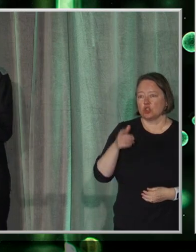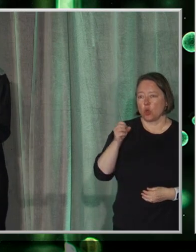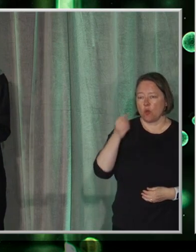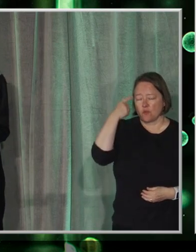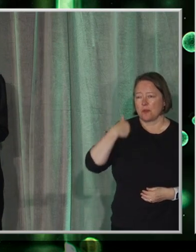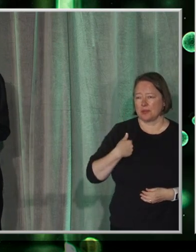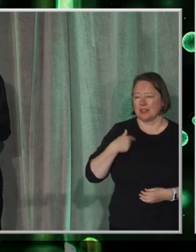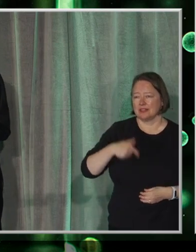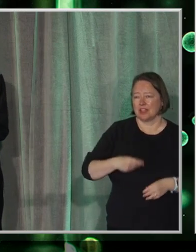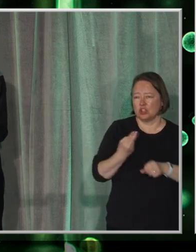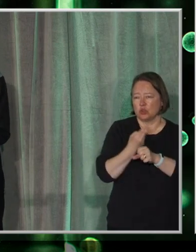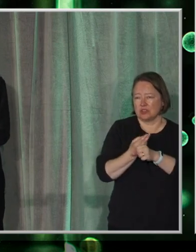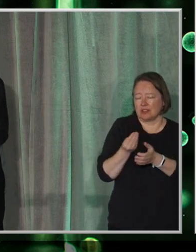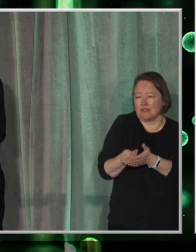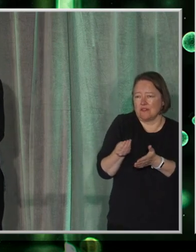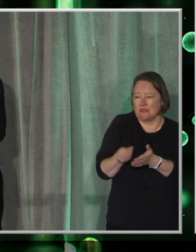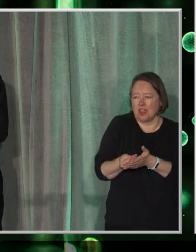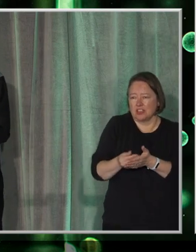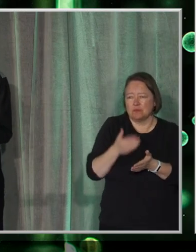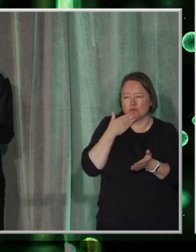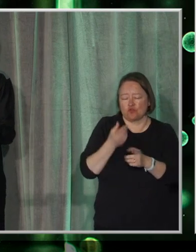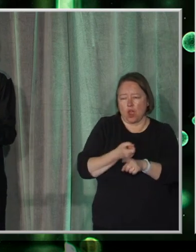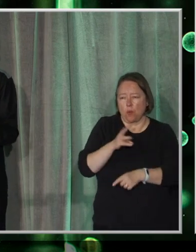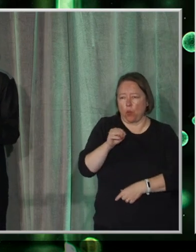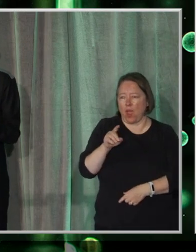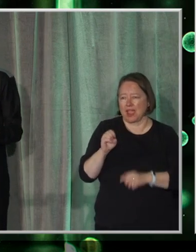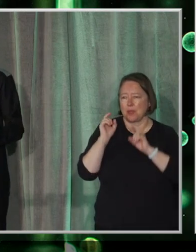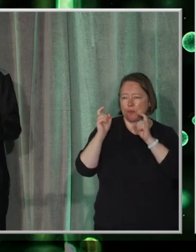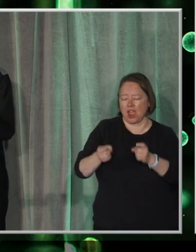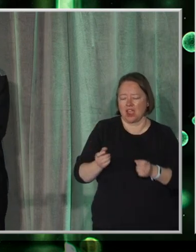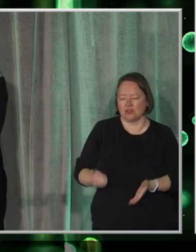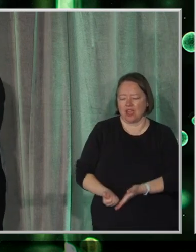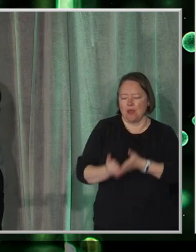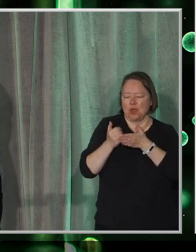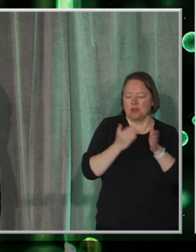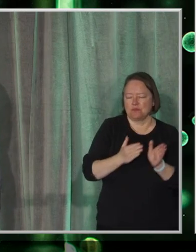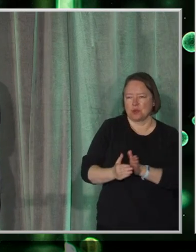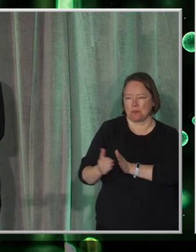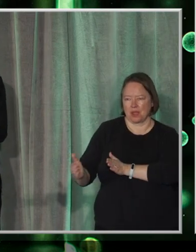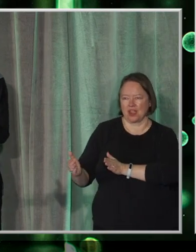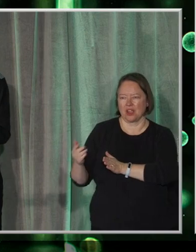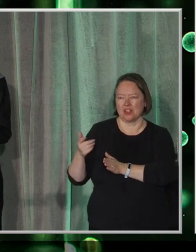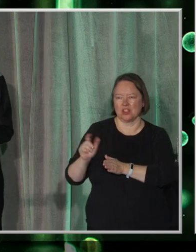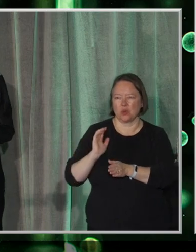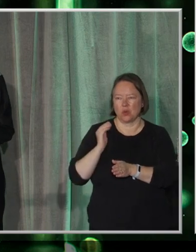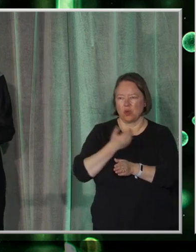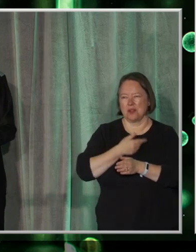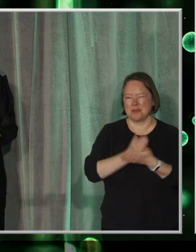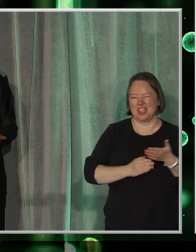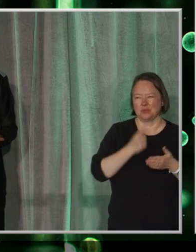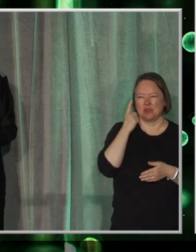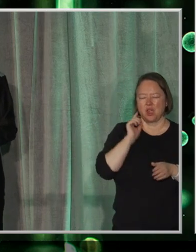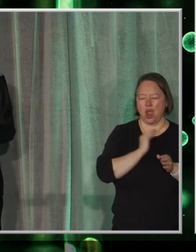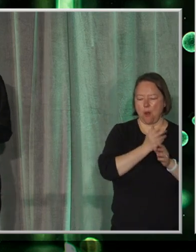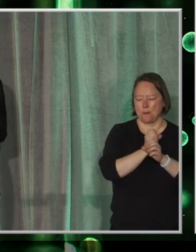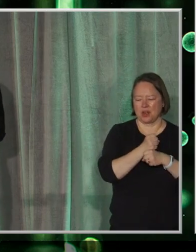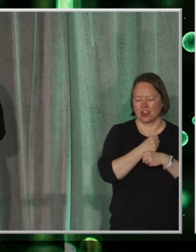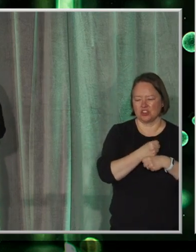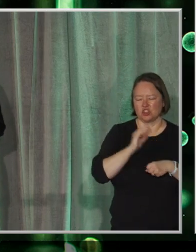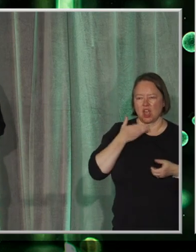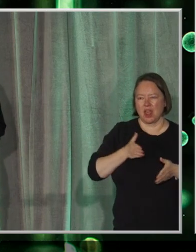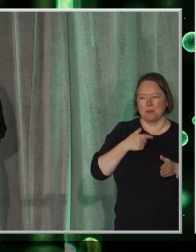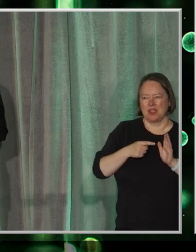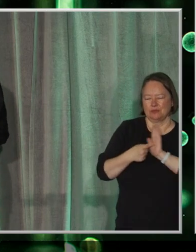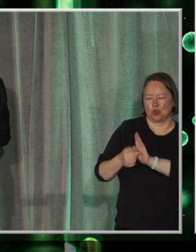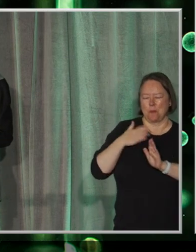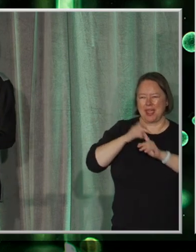mean that this use of fund that we'll get in the Wege Prize will enable us to prepare for our phase one of production. So allow me to